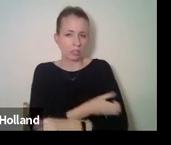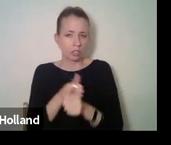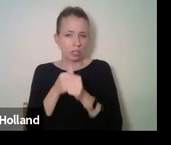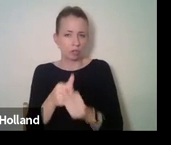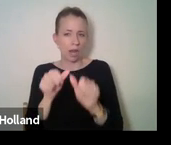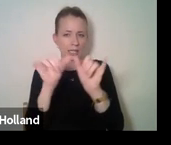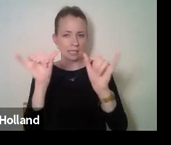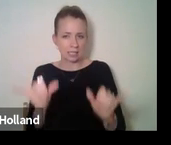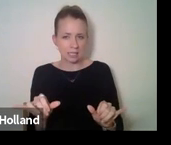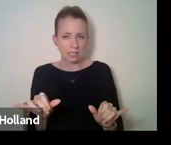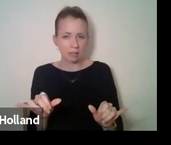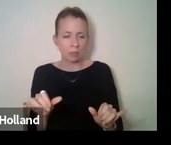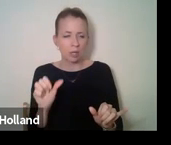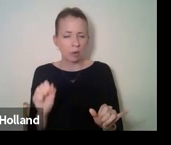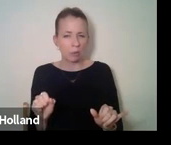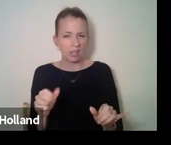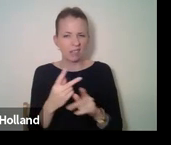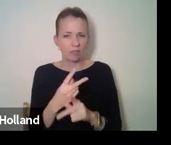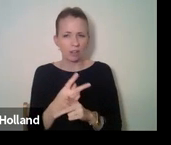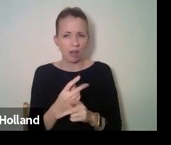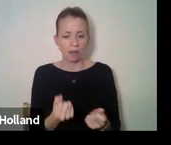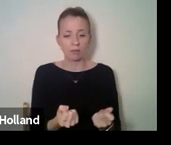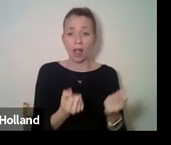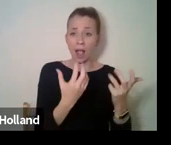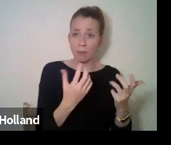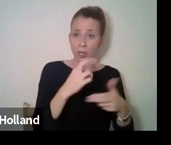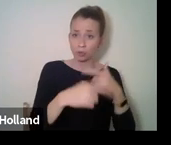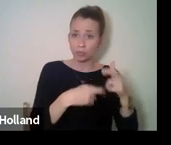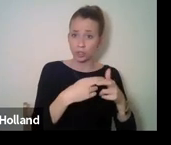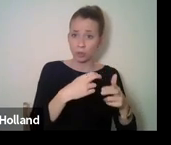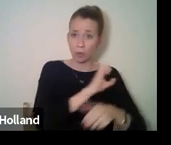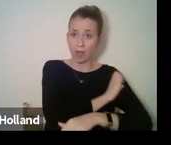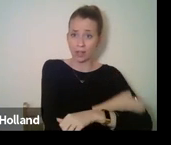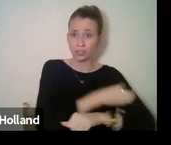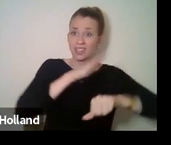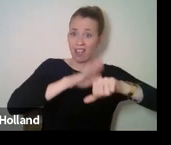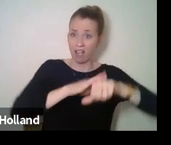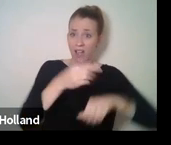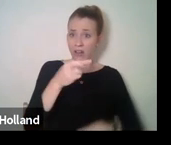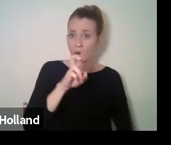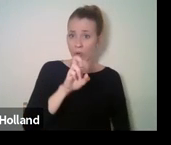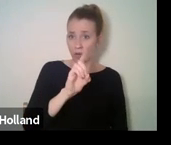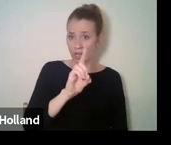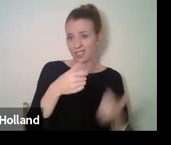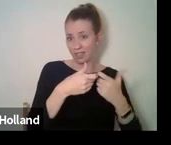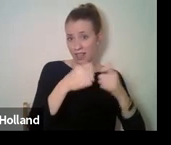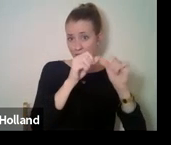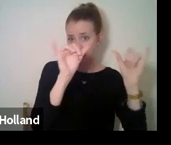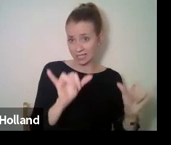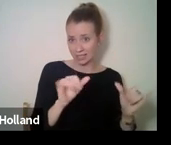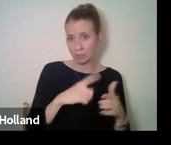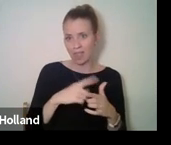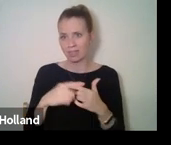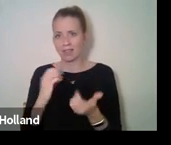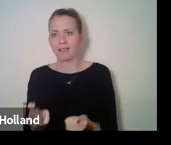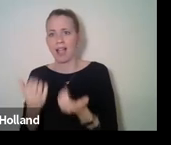much renewable energy goes on the grid and how much of that renewable energy is being purchased. Hopefully that answers the